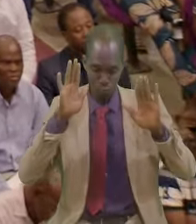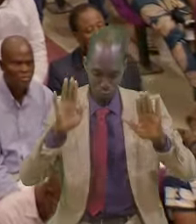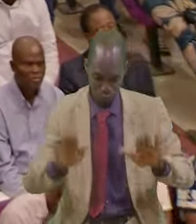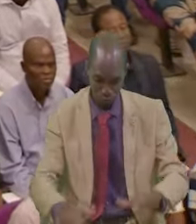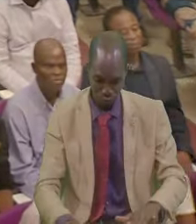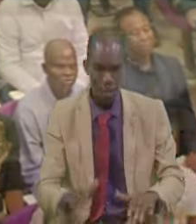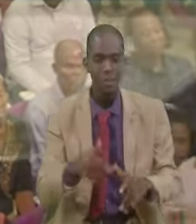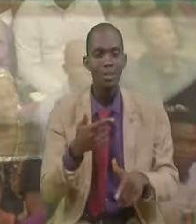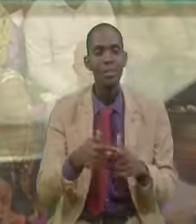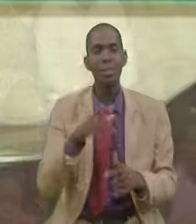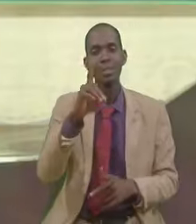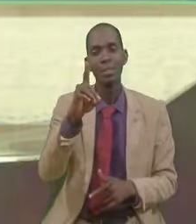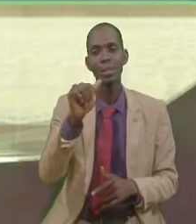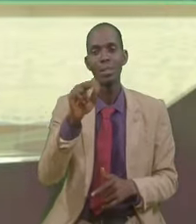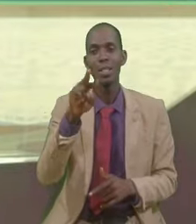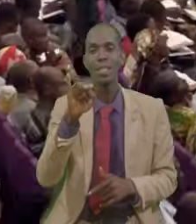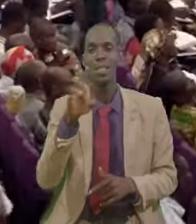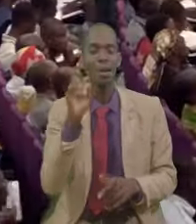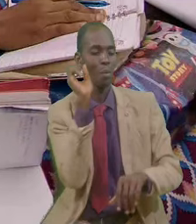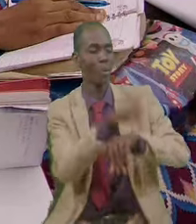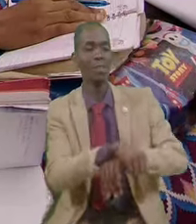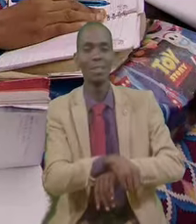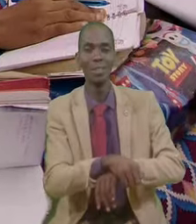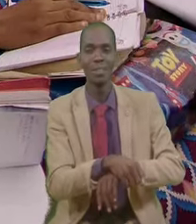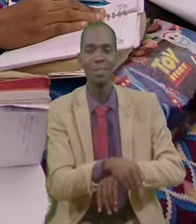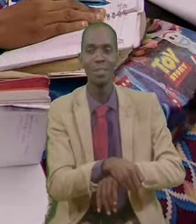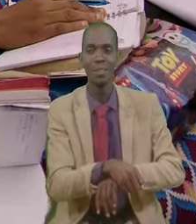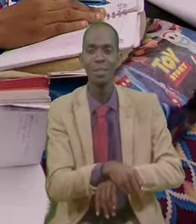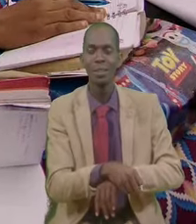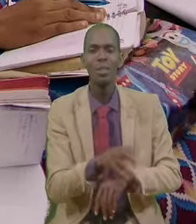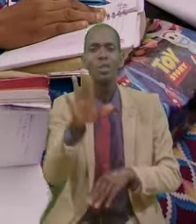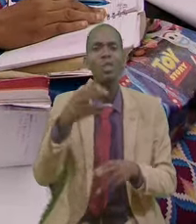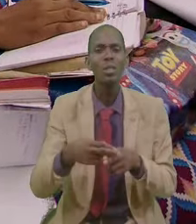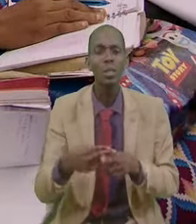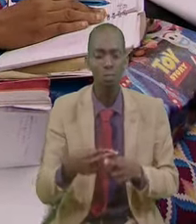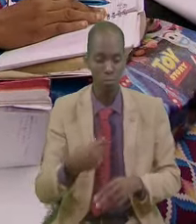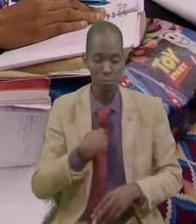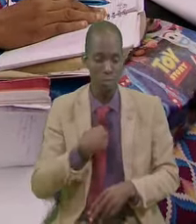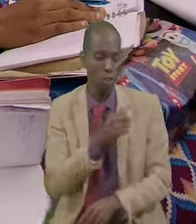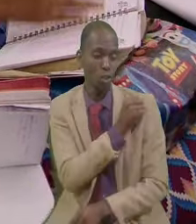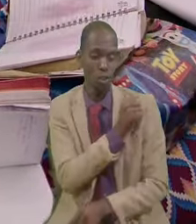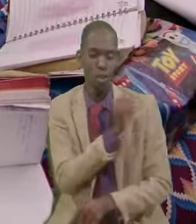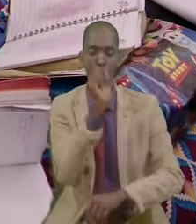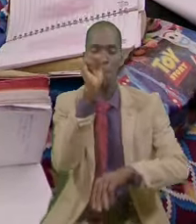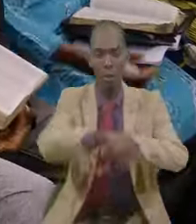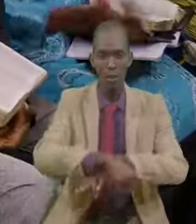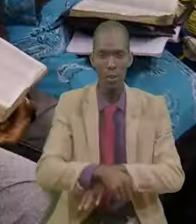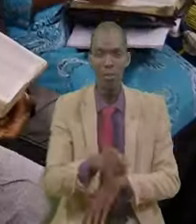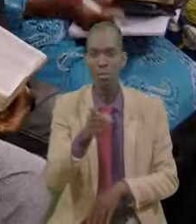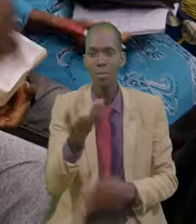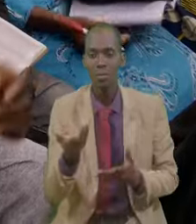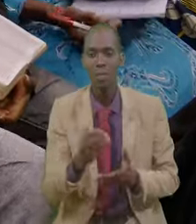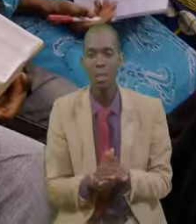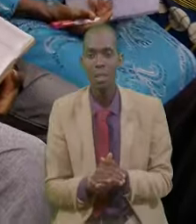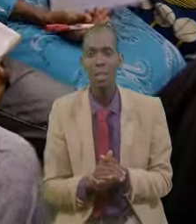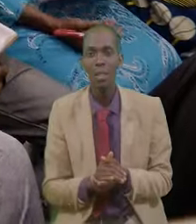David prevailed. David prevailed. Yeah. Put your name there. Put your name there. David prevailed.